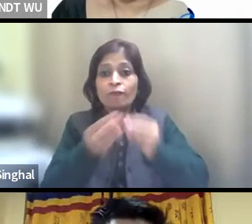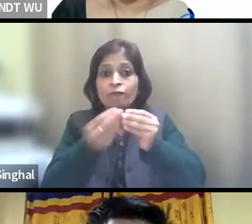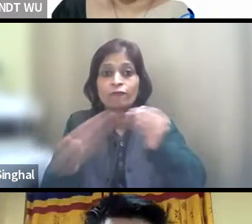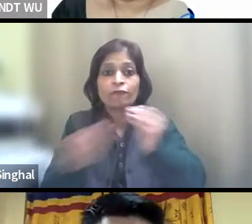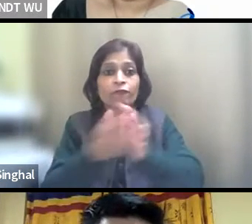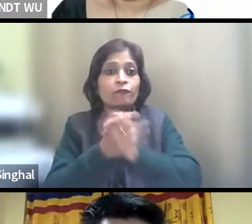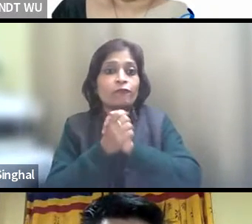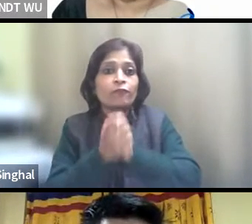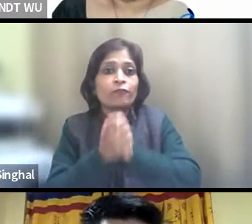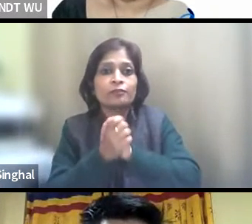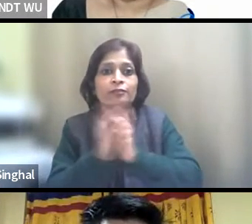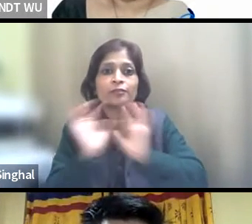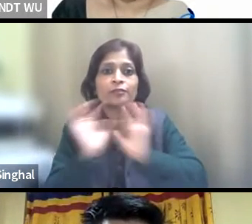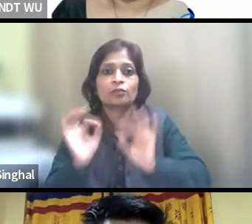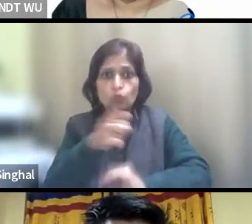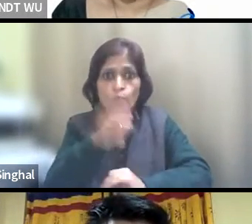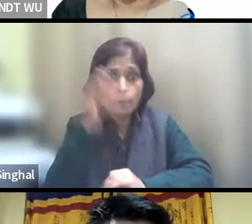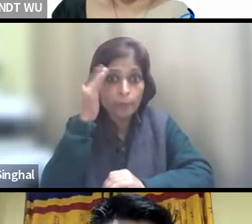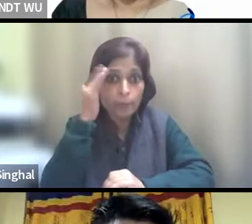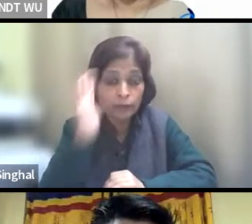ally. You know what?